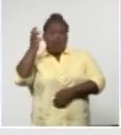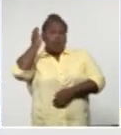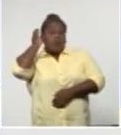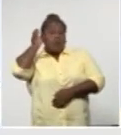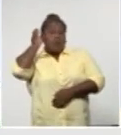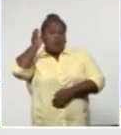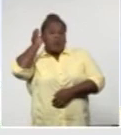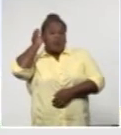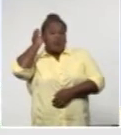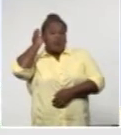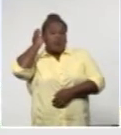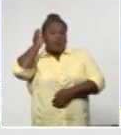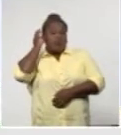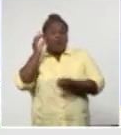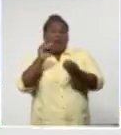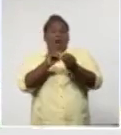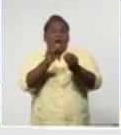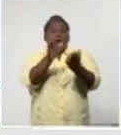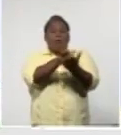7.07%.